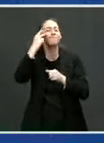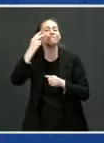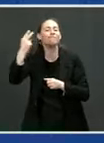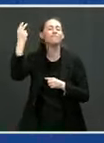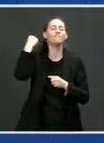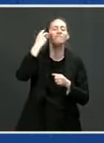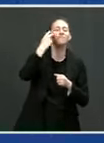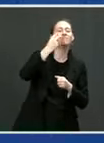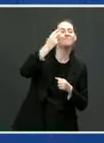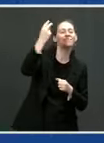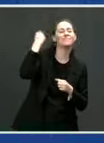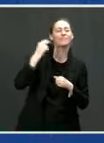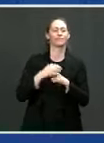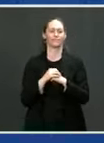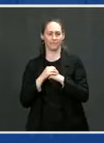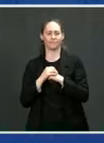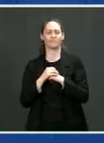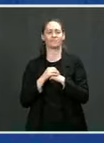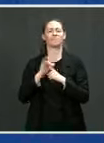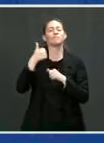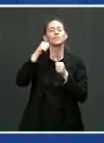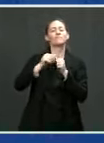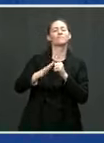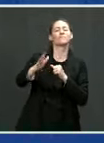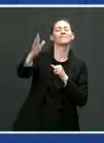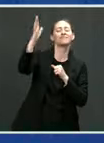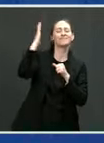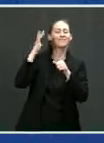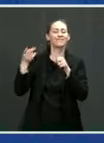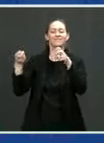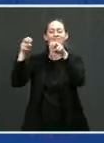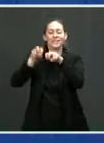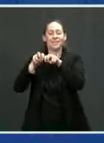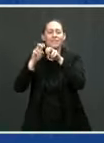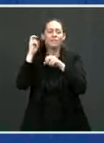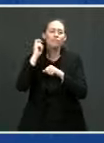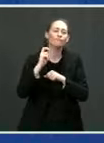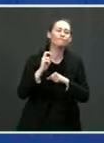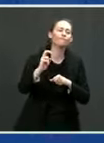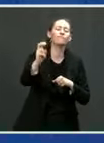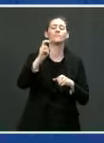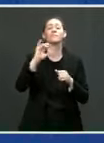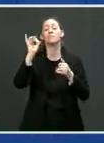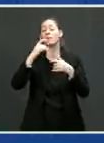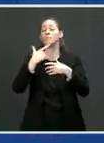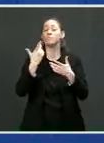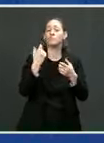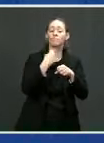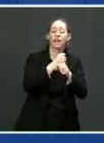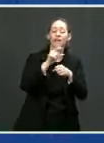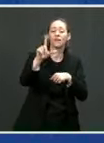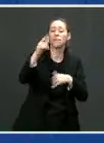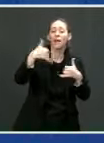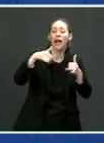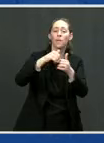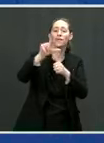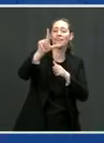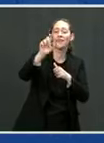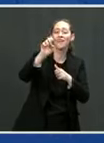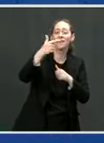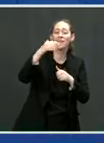Barricade, the first pick for an afternoon of Legos and lightsaber duels. Of